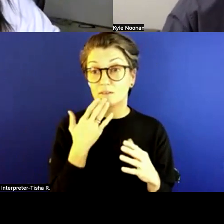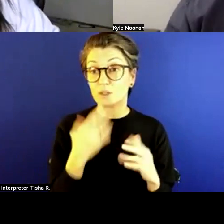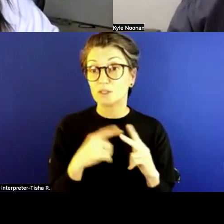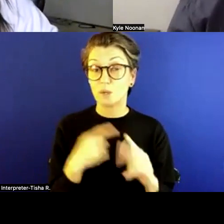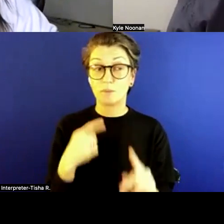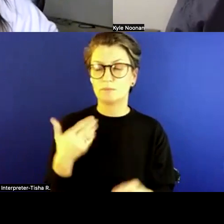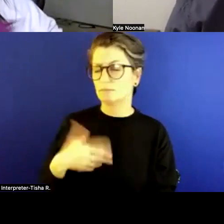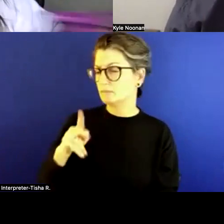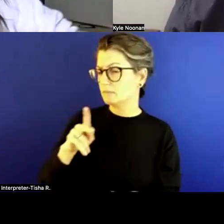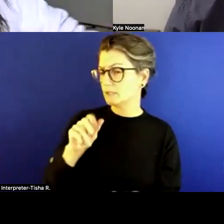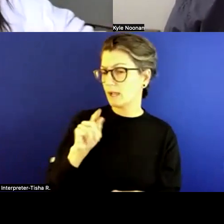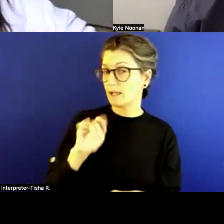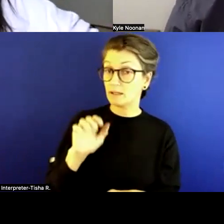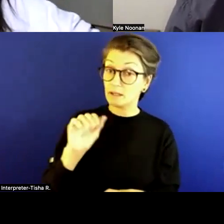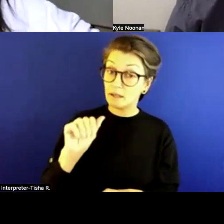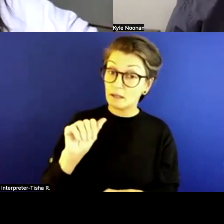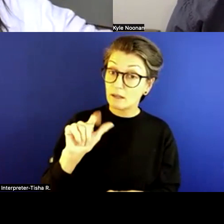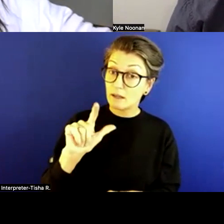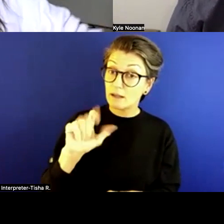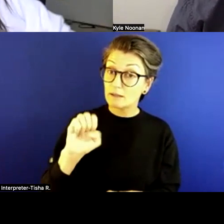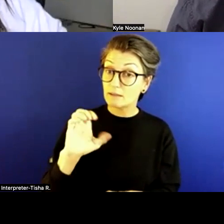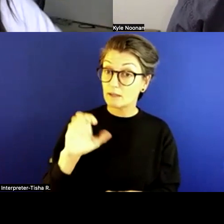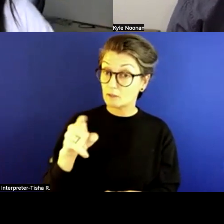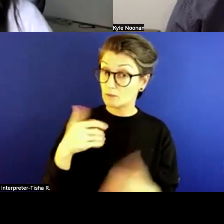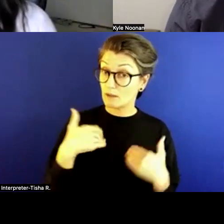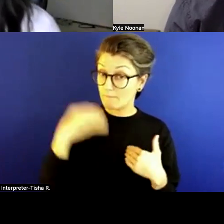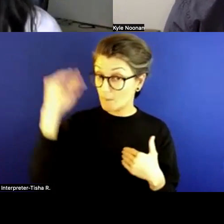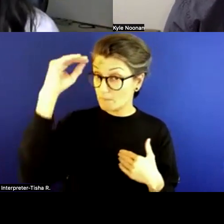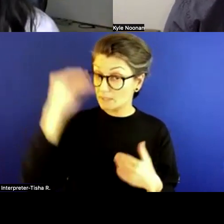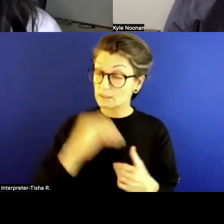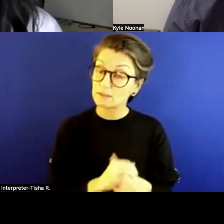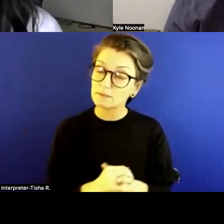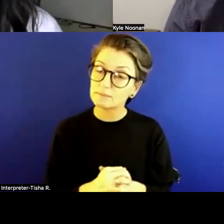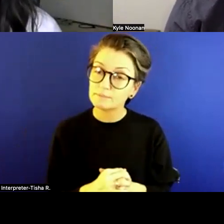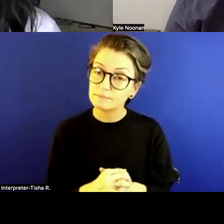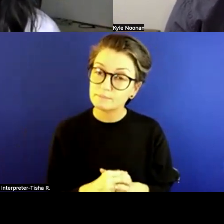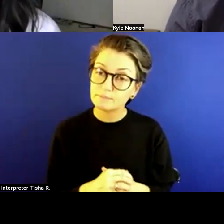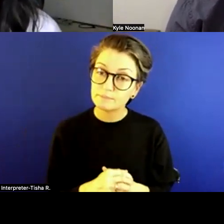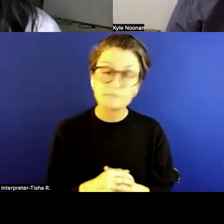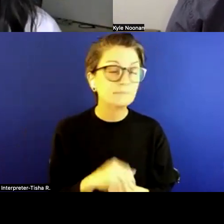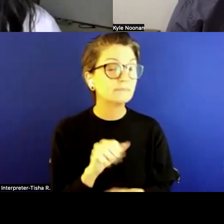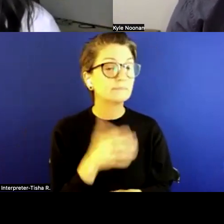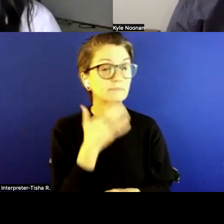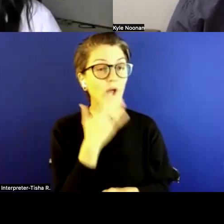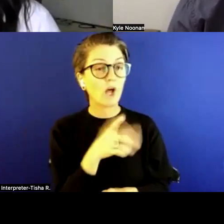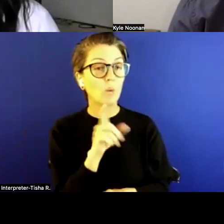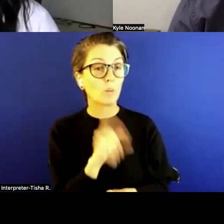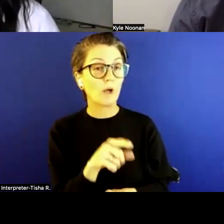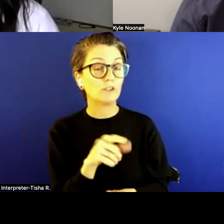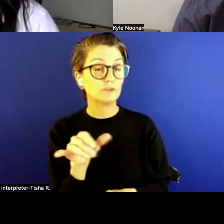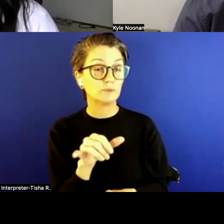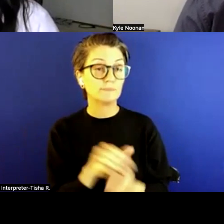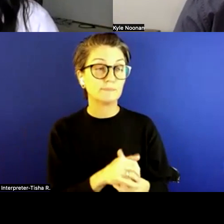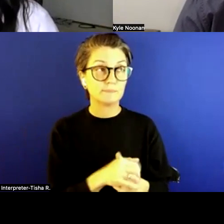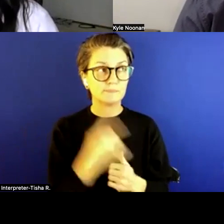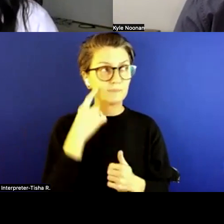This is Katie. Alec, do you have an opinion on that one? Yeah, it's a really good question too. I think we just